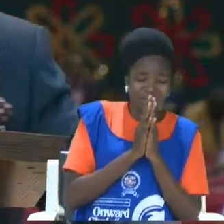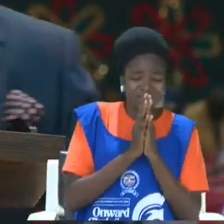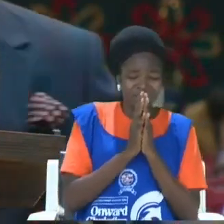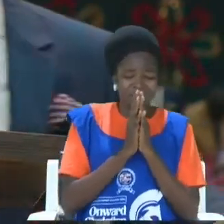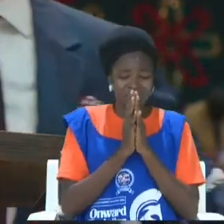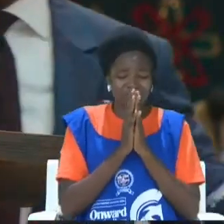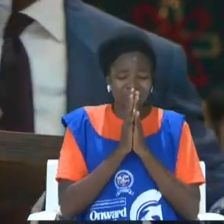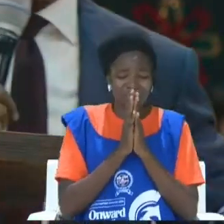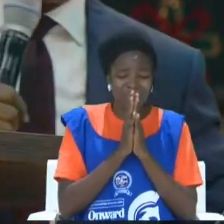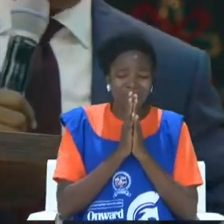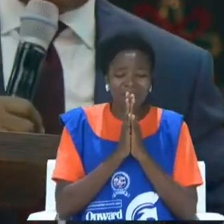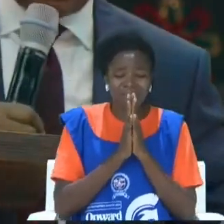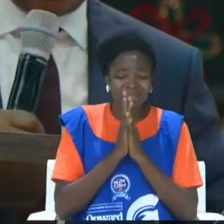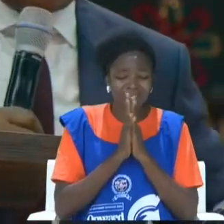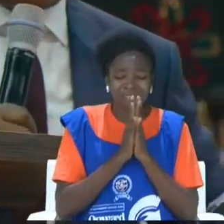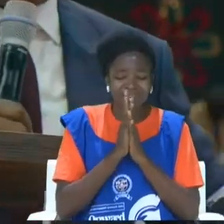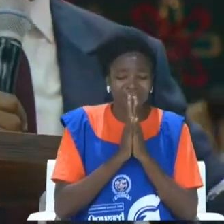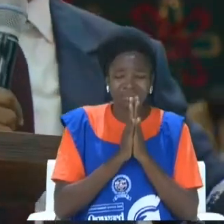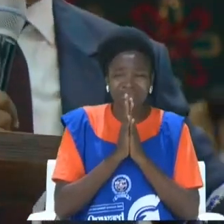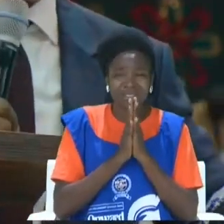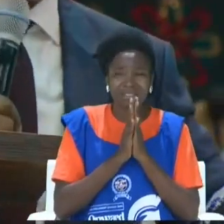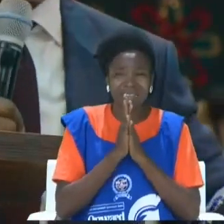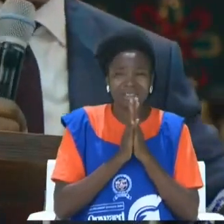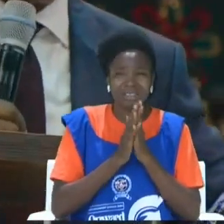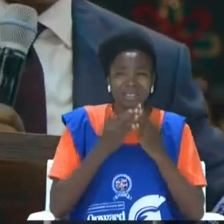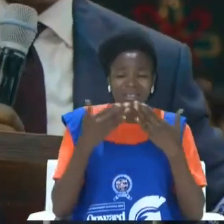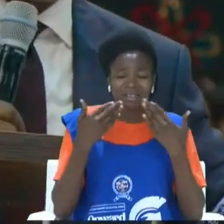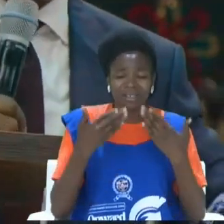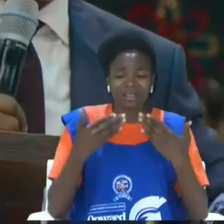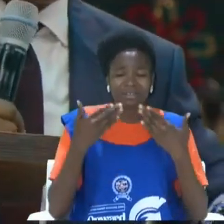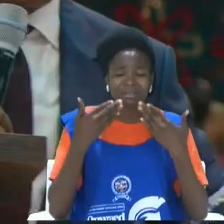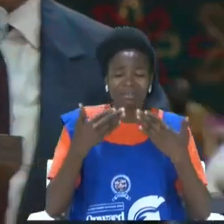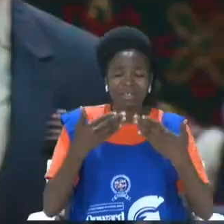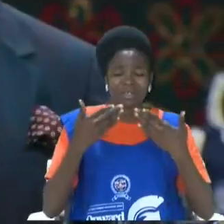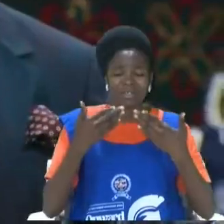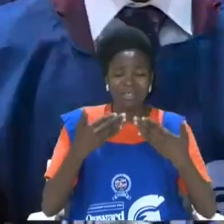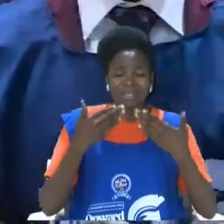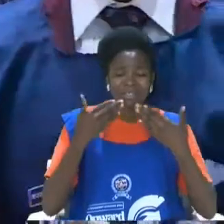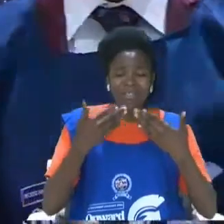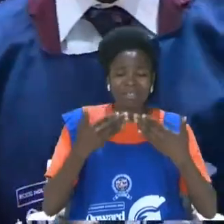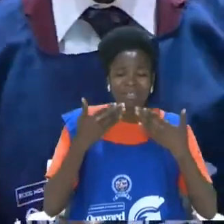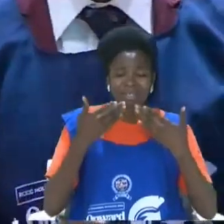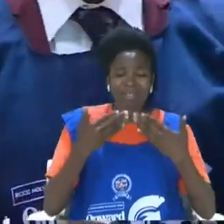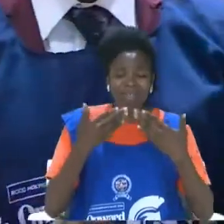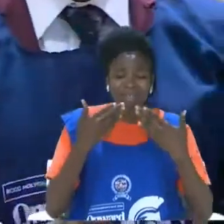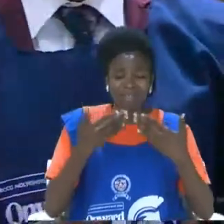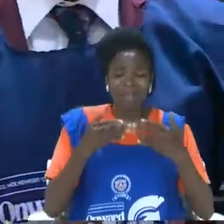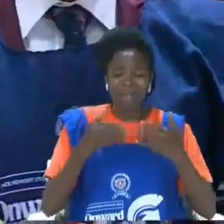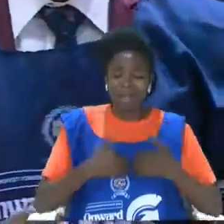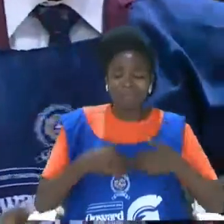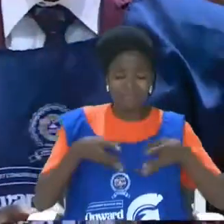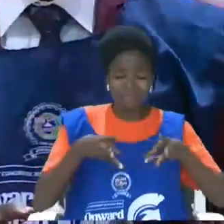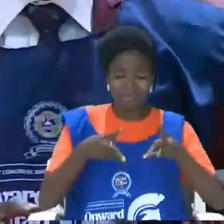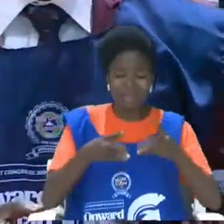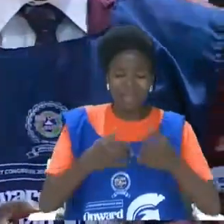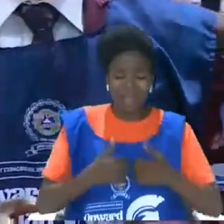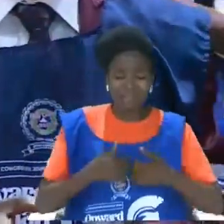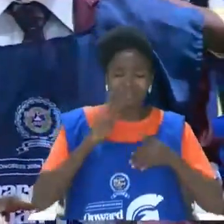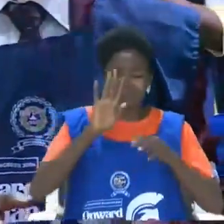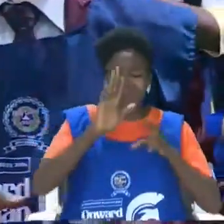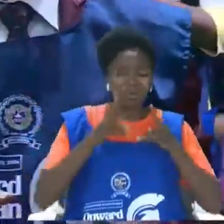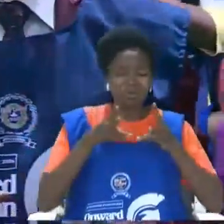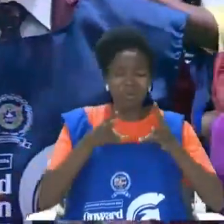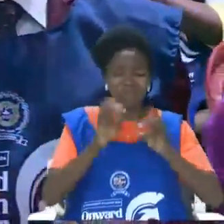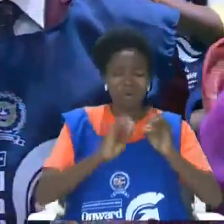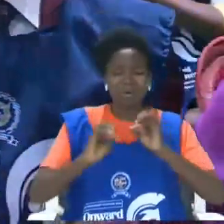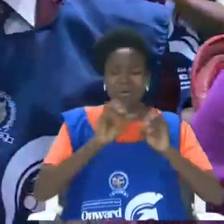Father, we thank You. We thank You. We thank You. Have Your way, Lord. Have Your way, Lord.